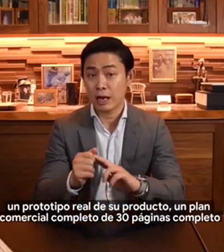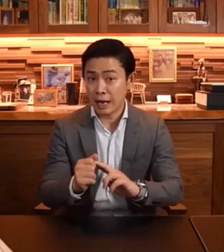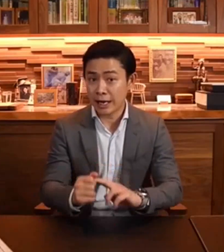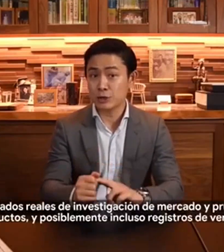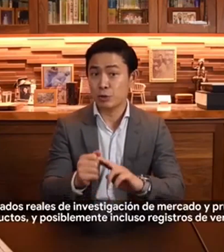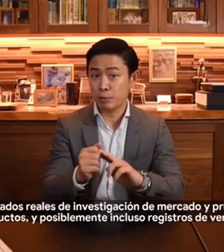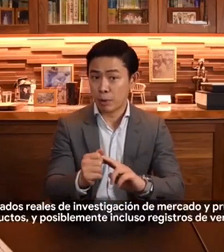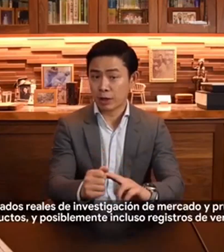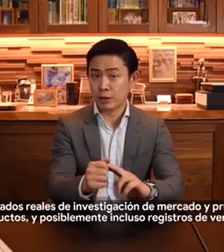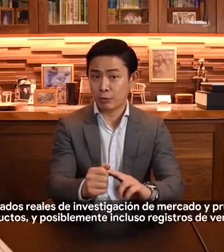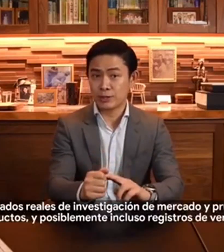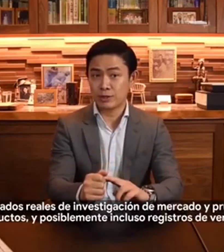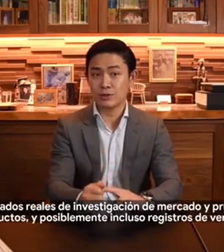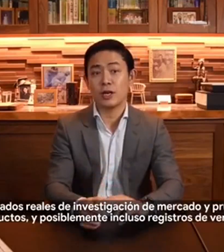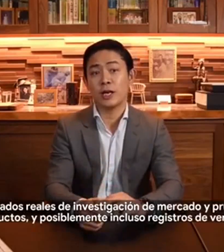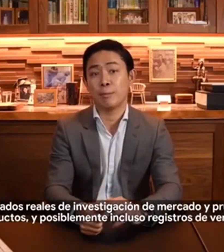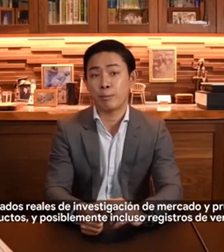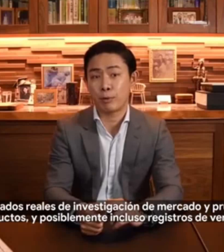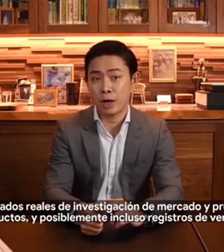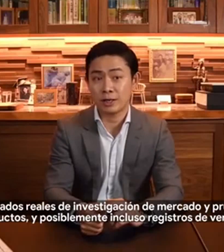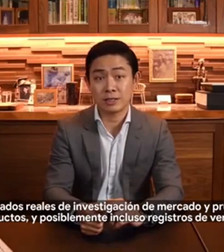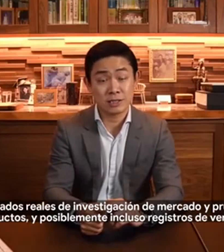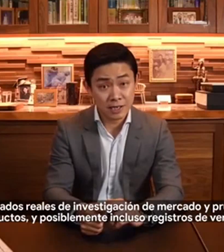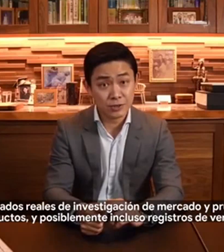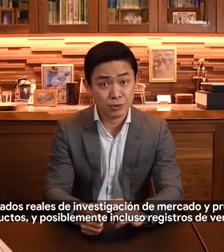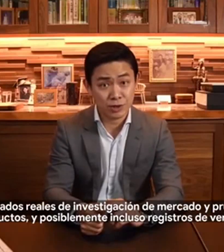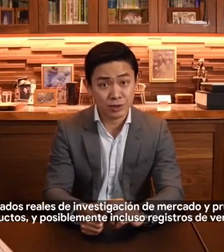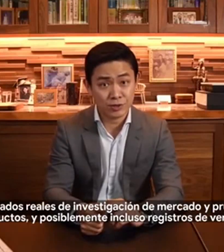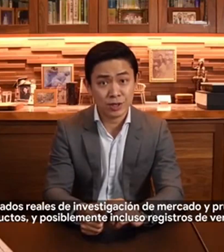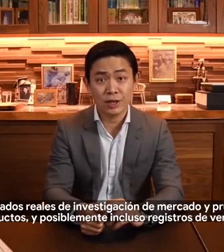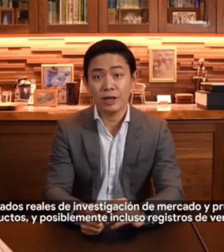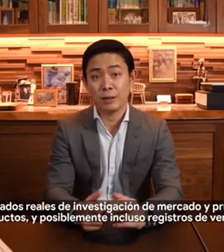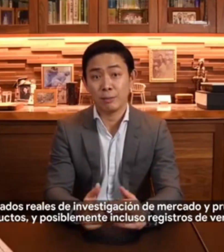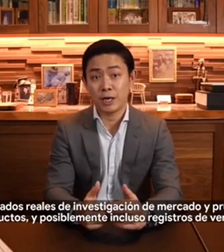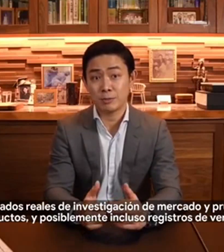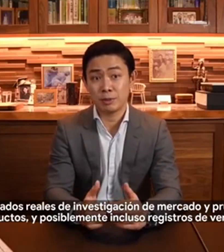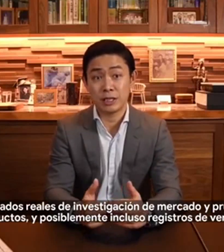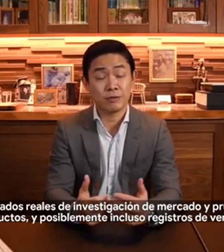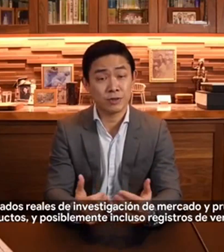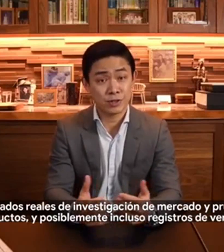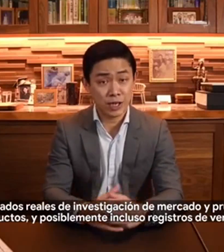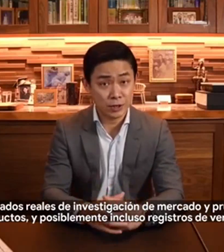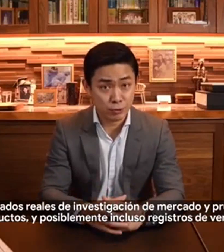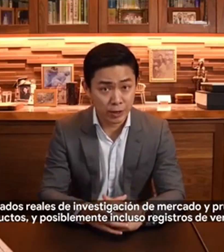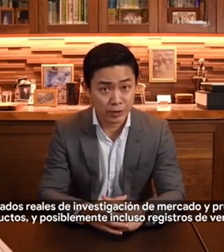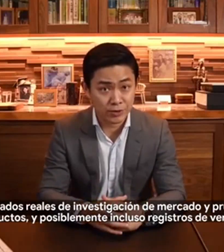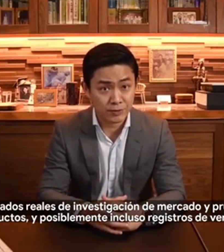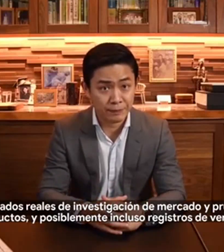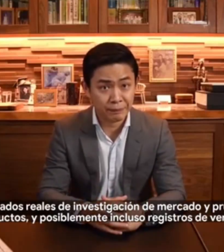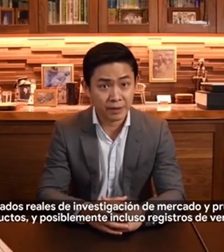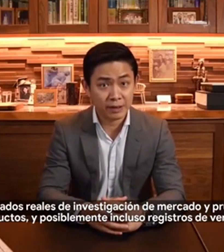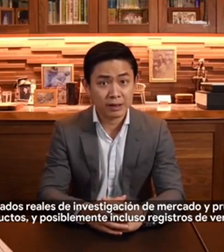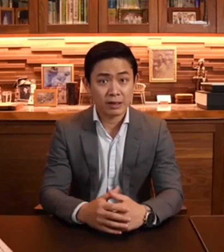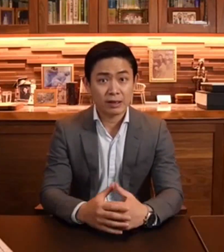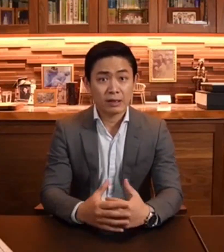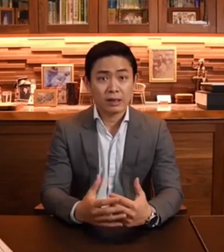with actual market research and product test results, and possibly even sales